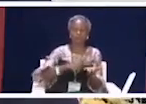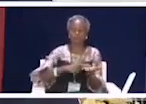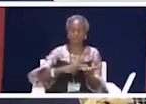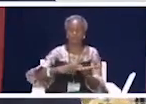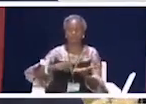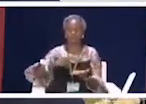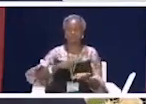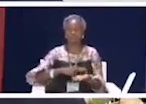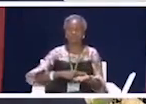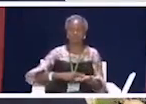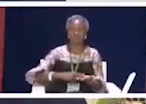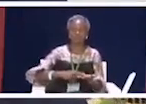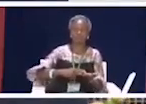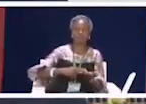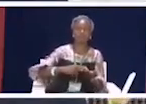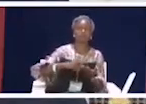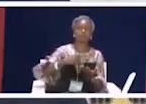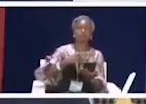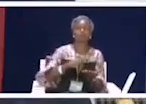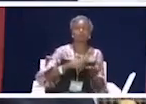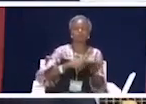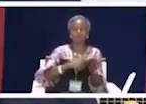Holy, holy, holy.